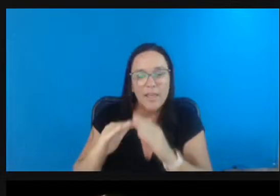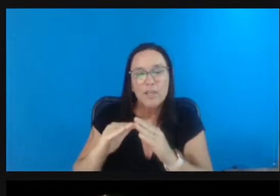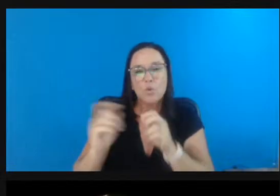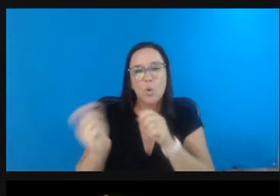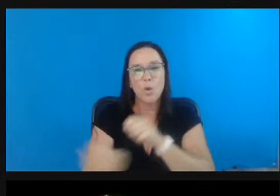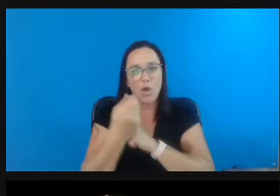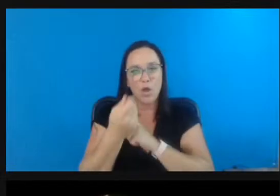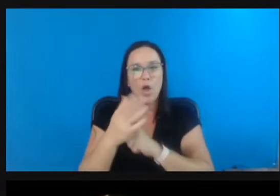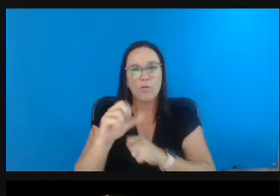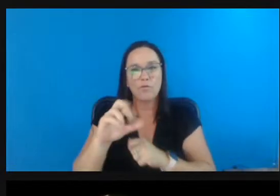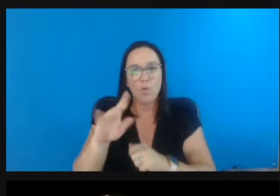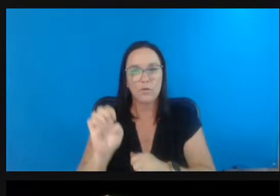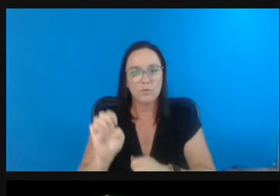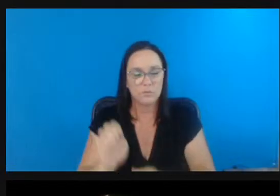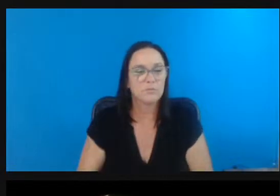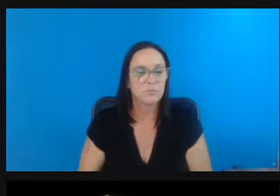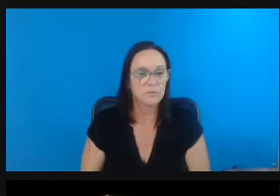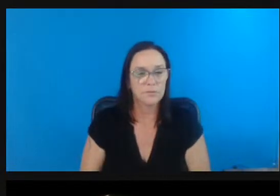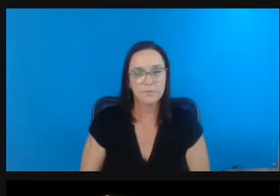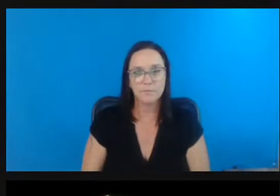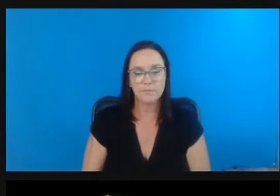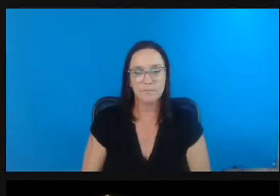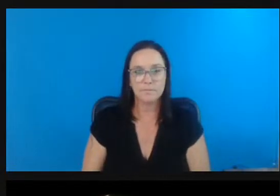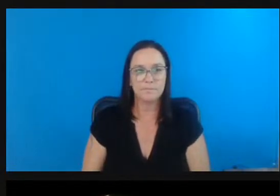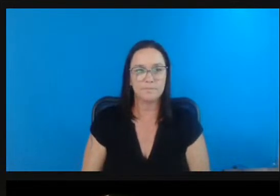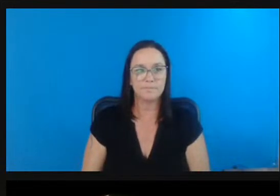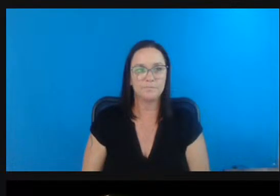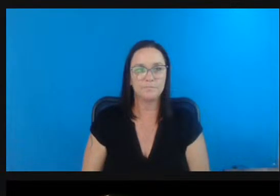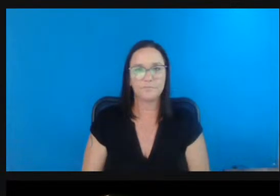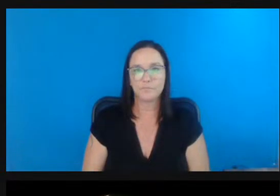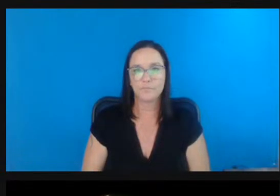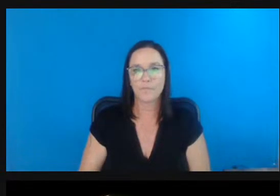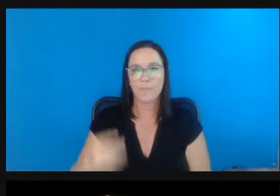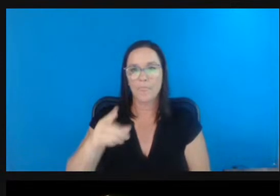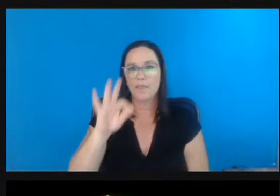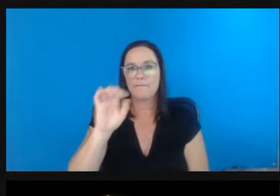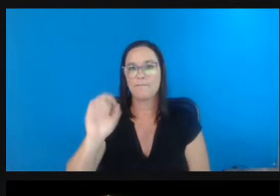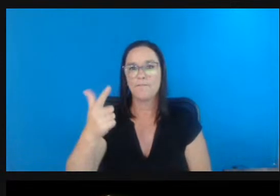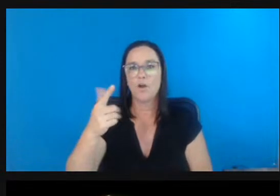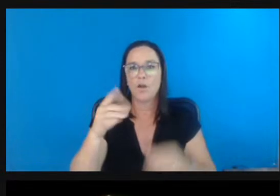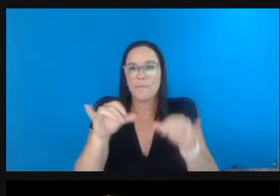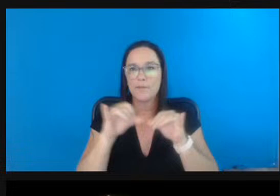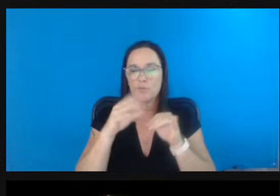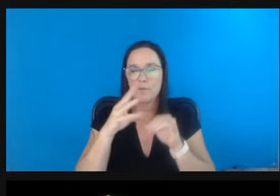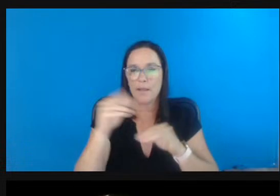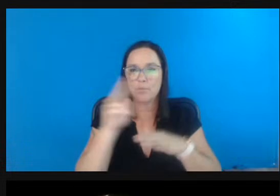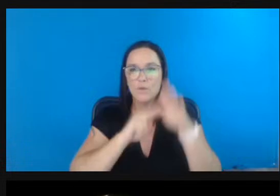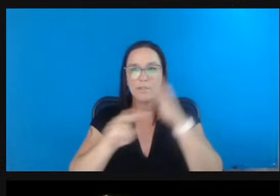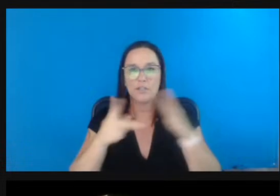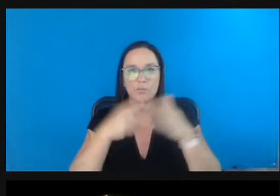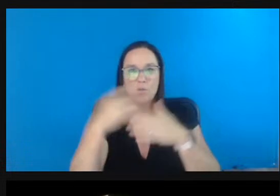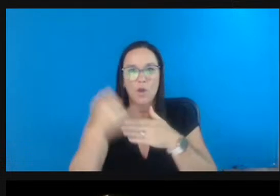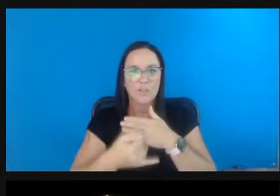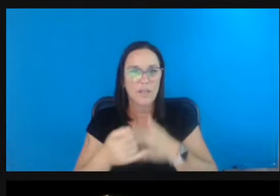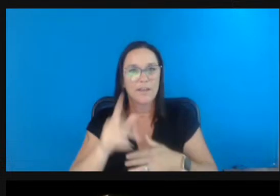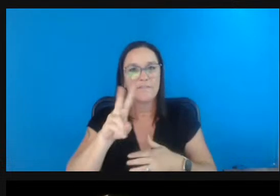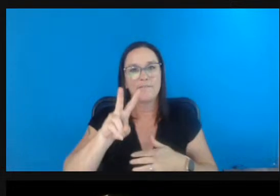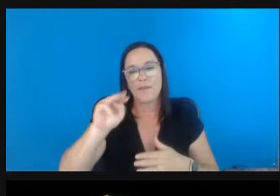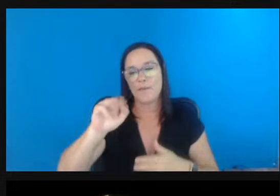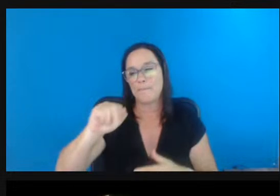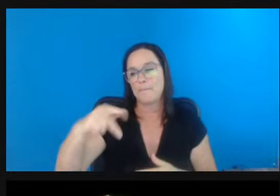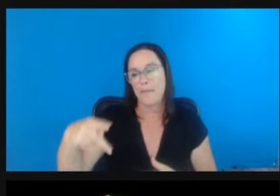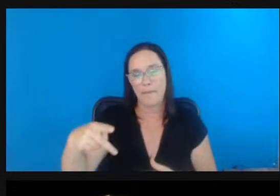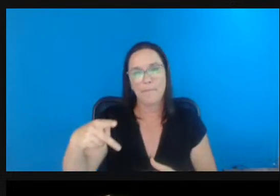subdivision. So here's the VOG Measurement and Prediction Project homepage, VMAP,